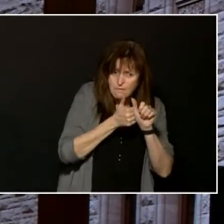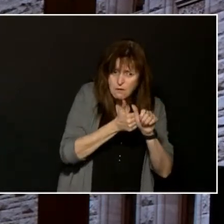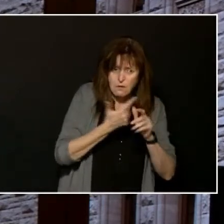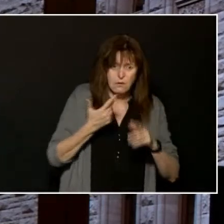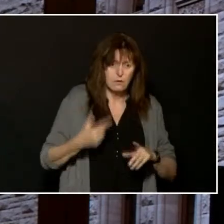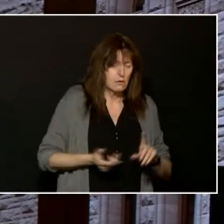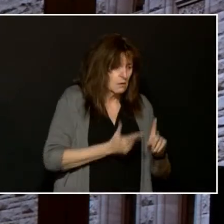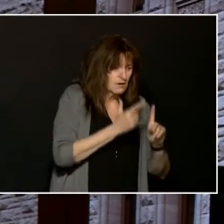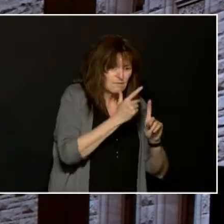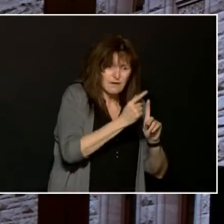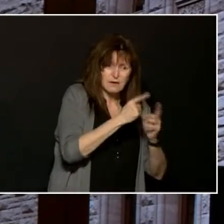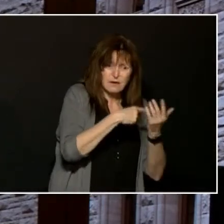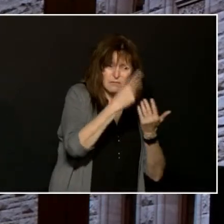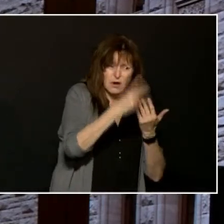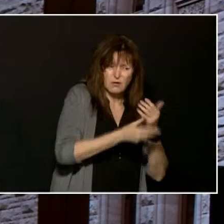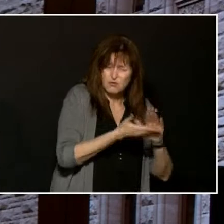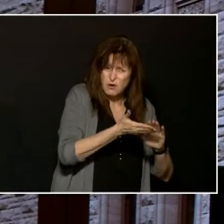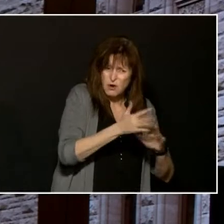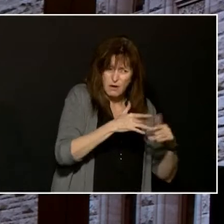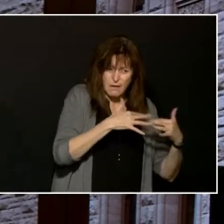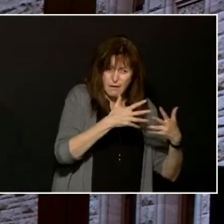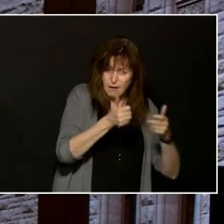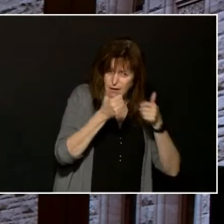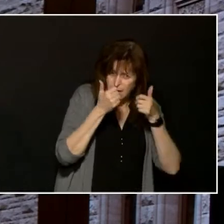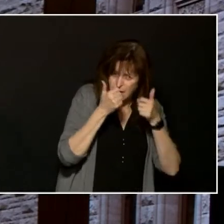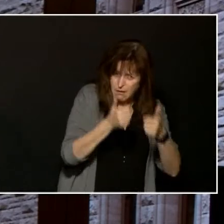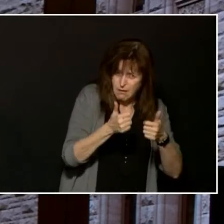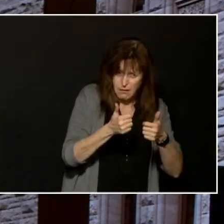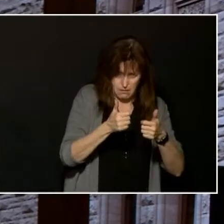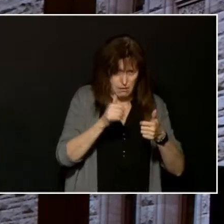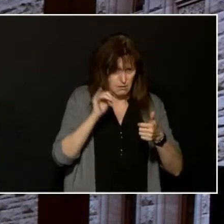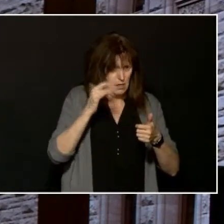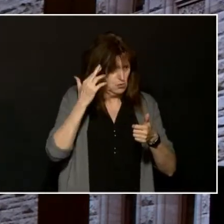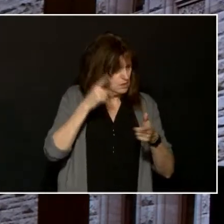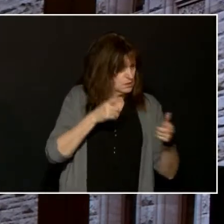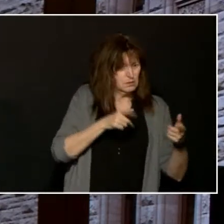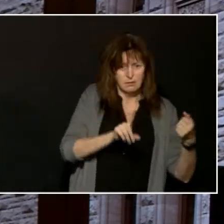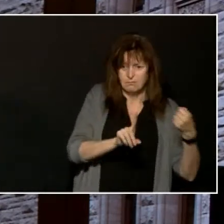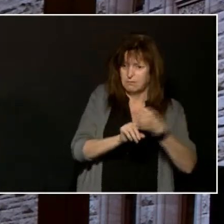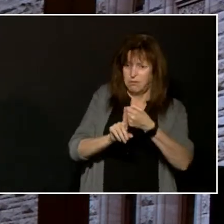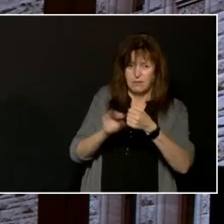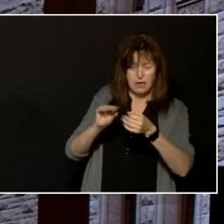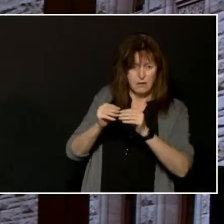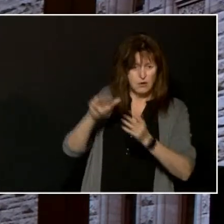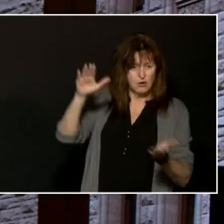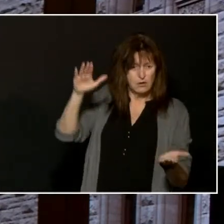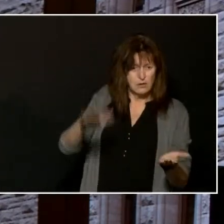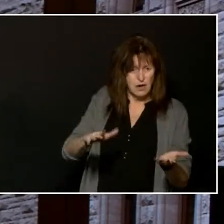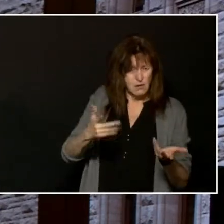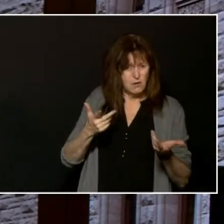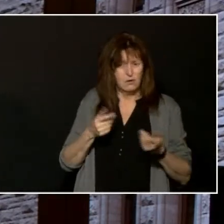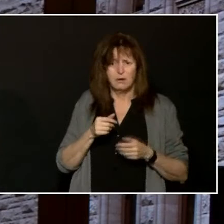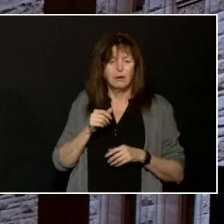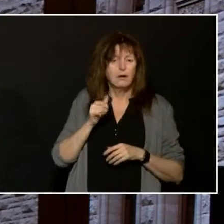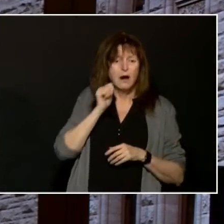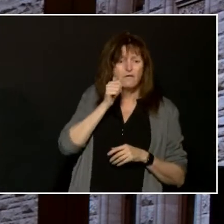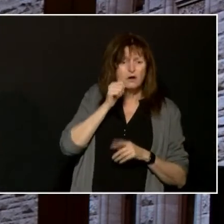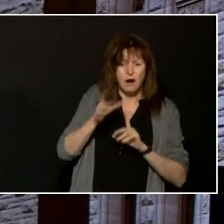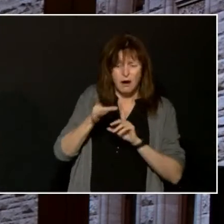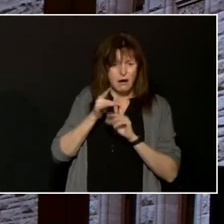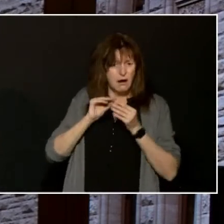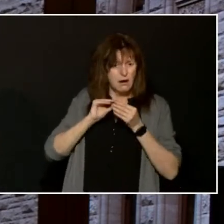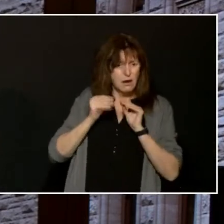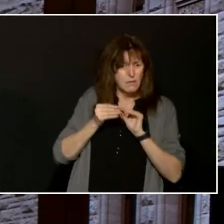has been undertaken at this time. As we see our daily case numbers, especially the rates and hospitalizations decreasing and